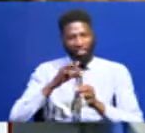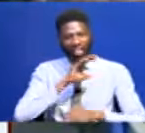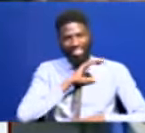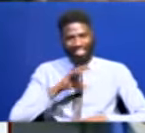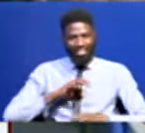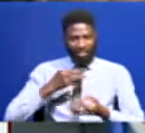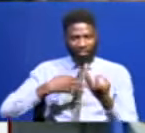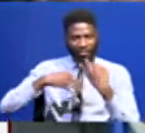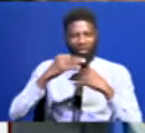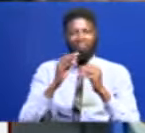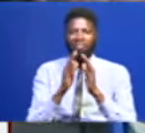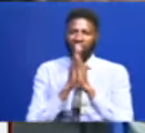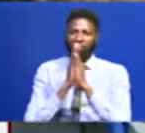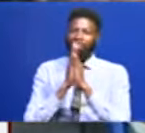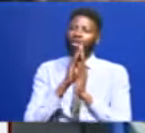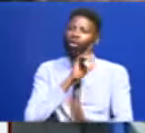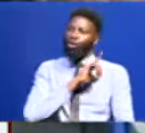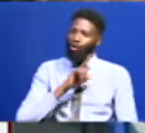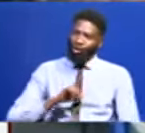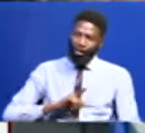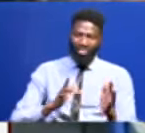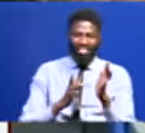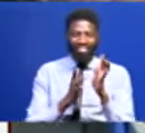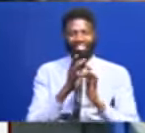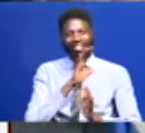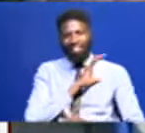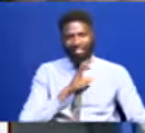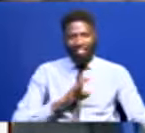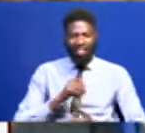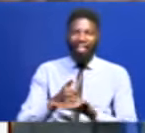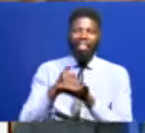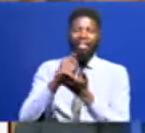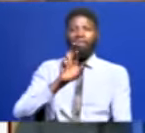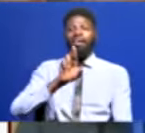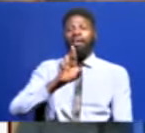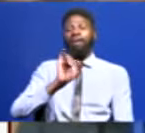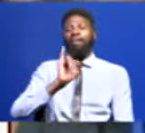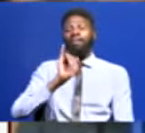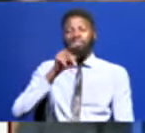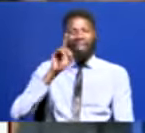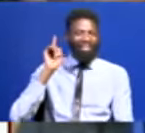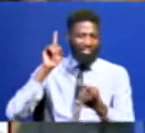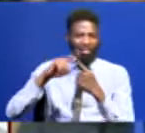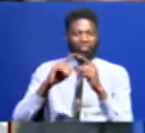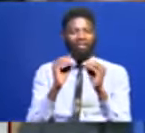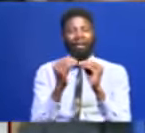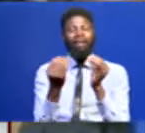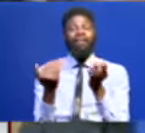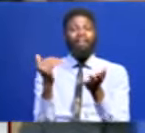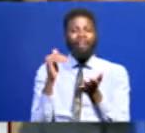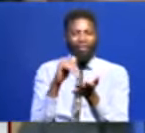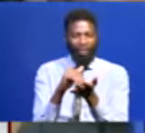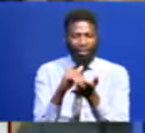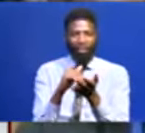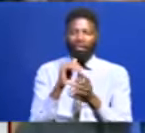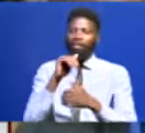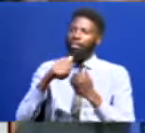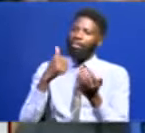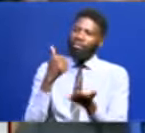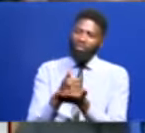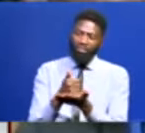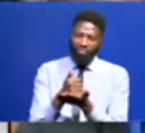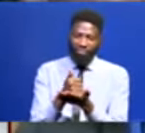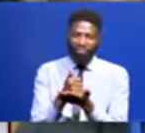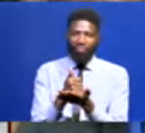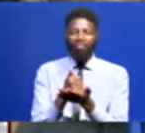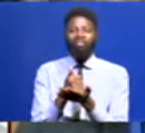soul in eternal peace until we meet again. Amen. Rest in peace, our